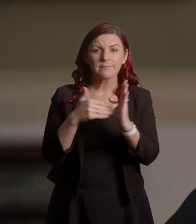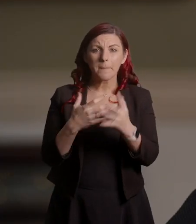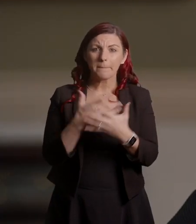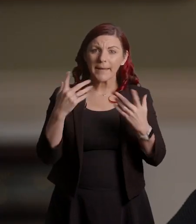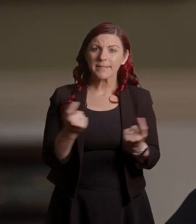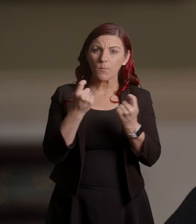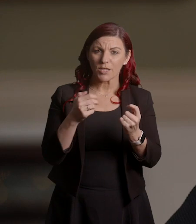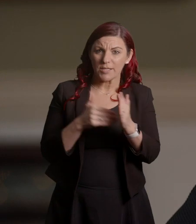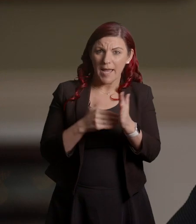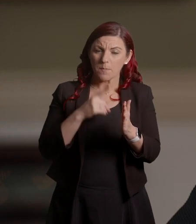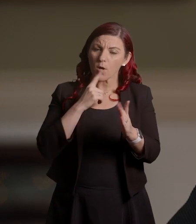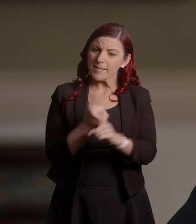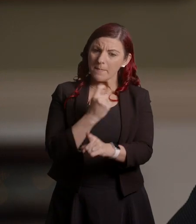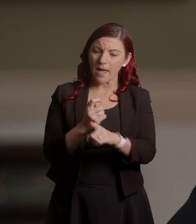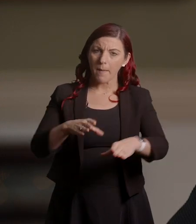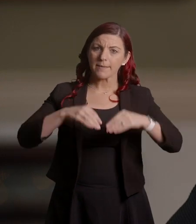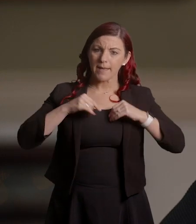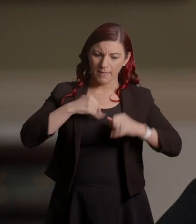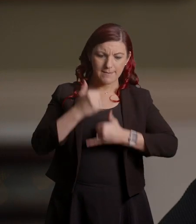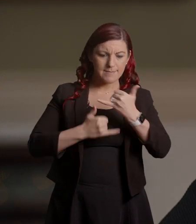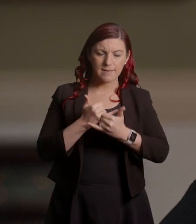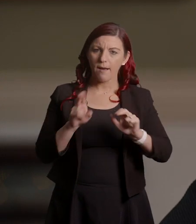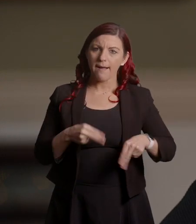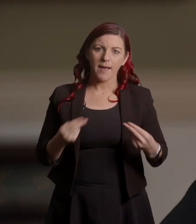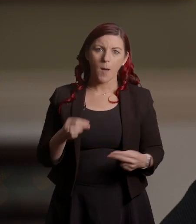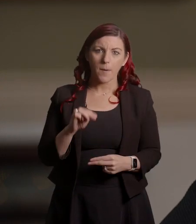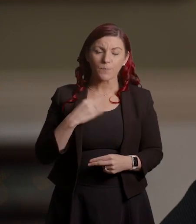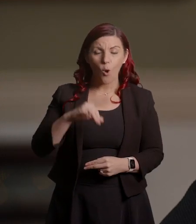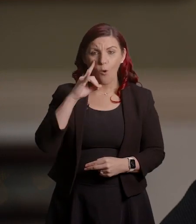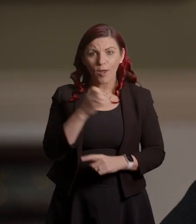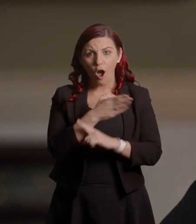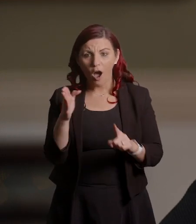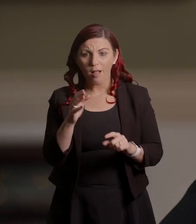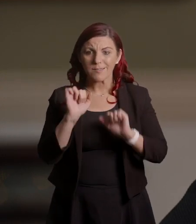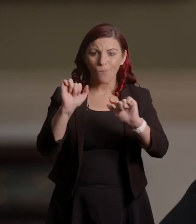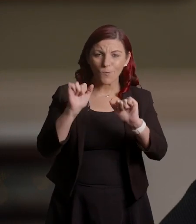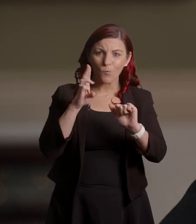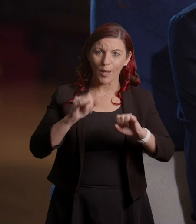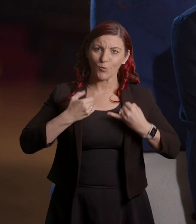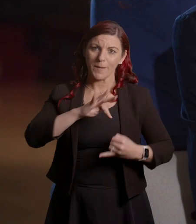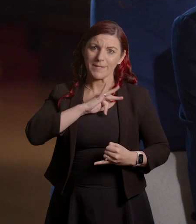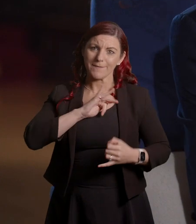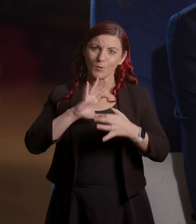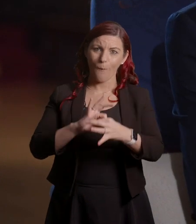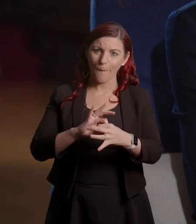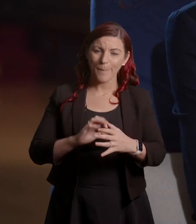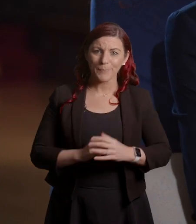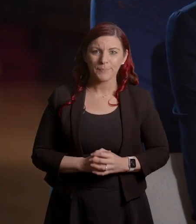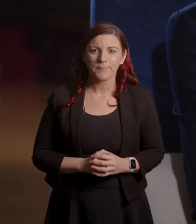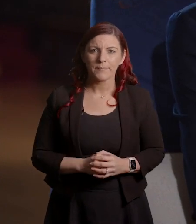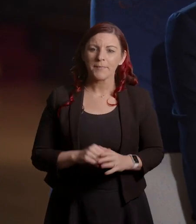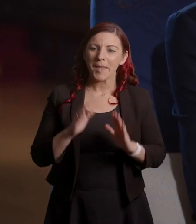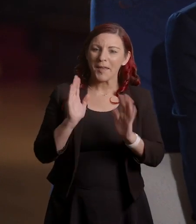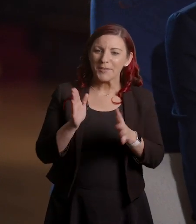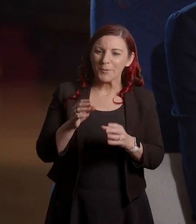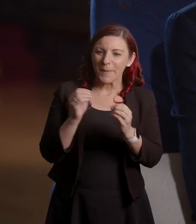great celebrations, but just the times that we're in, we can't at the moment. But I hope all the Dublin fans get to enjoy it in their own way from home. Dessie, I